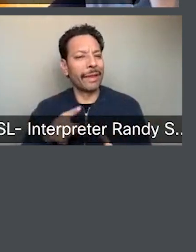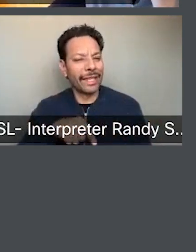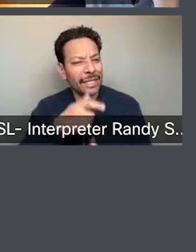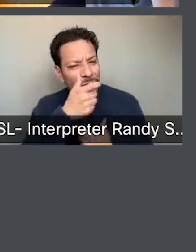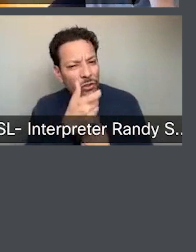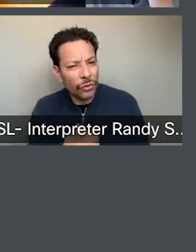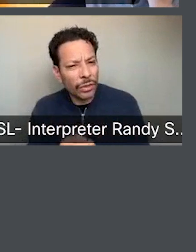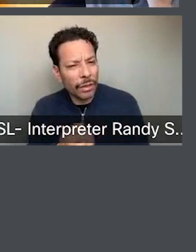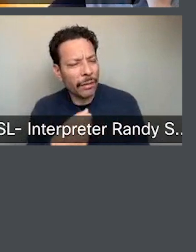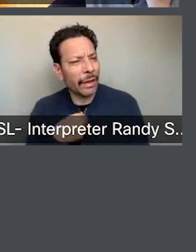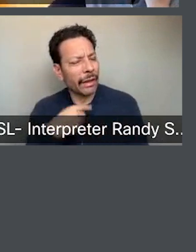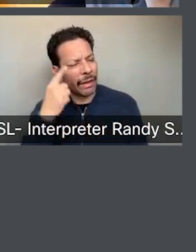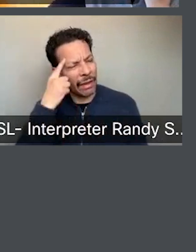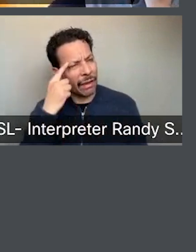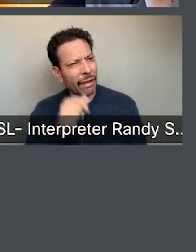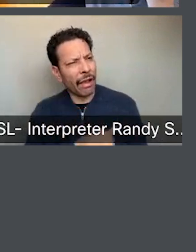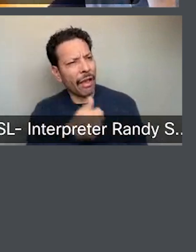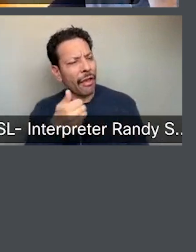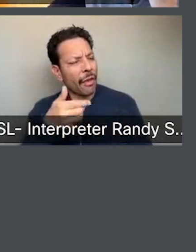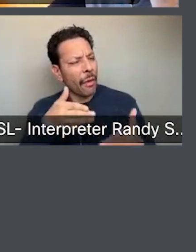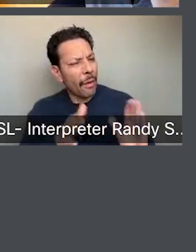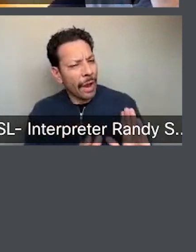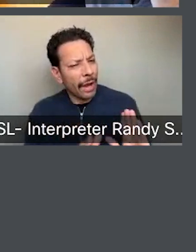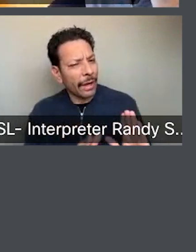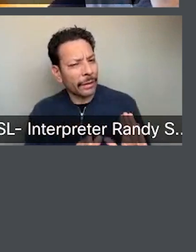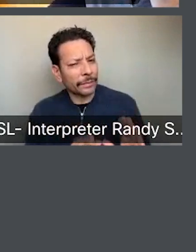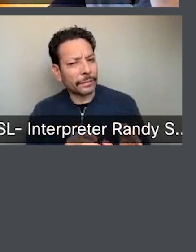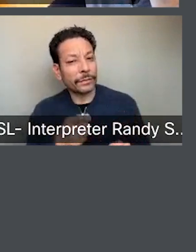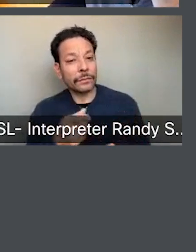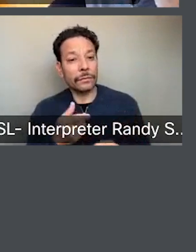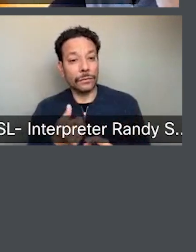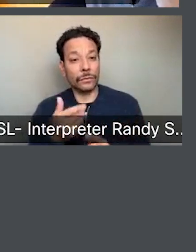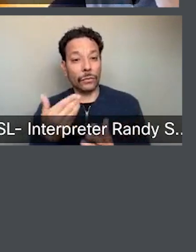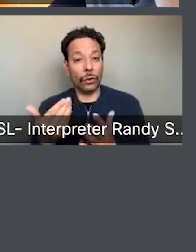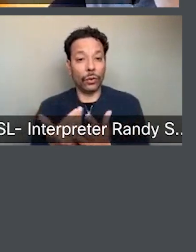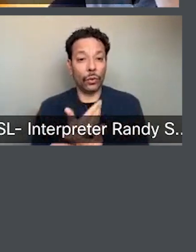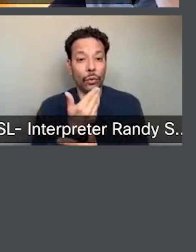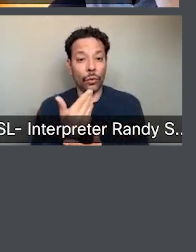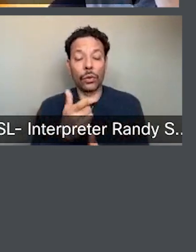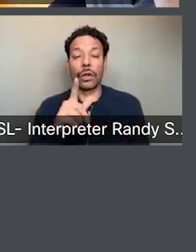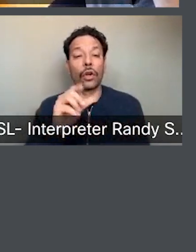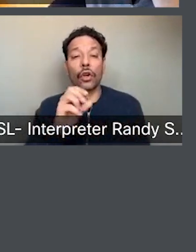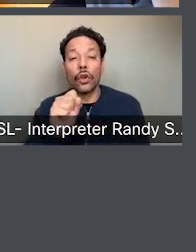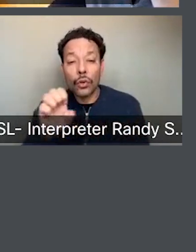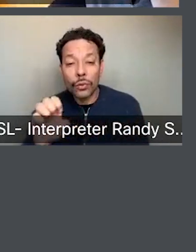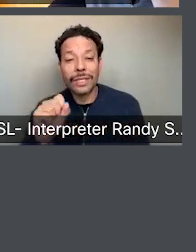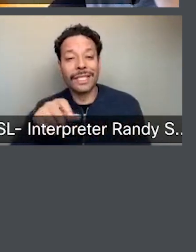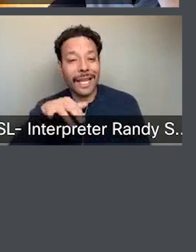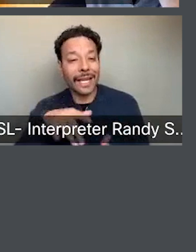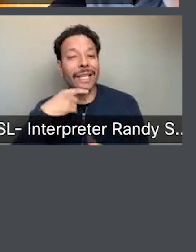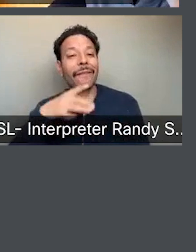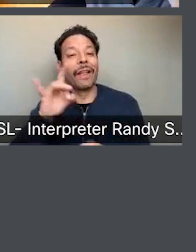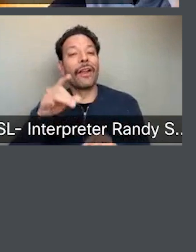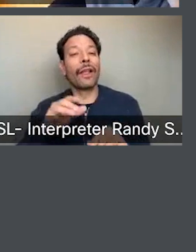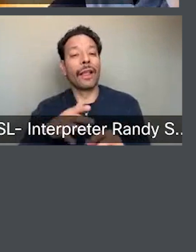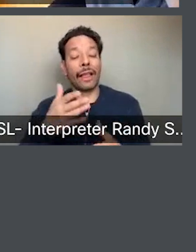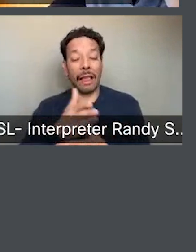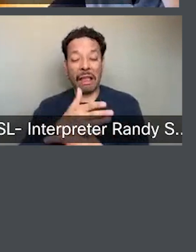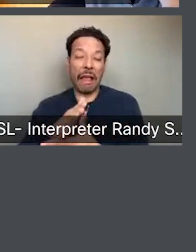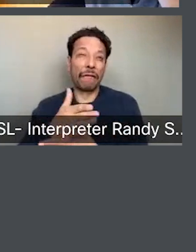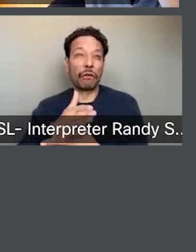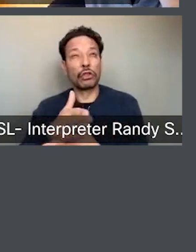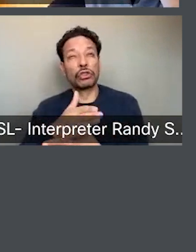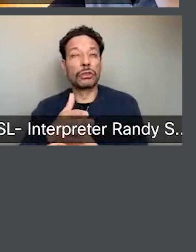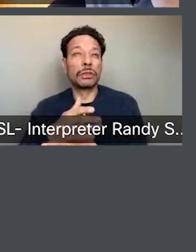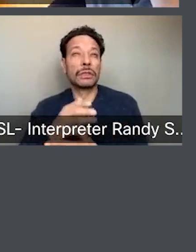in a different direction, because in the Lu study here, that they found that the average age for first words was